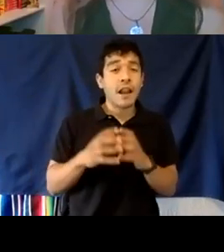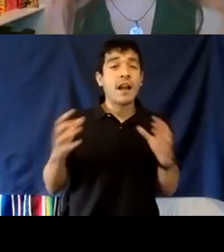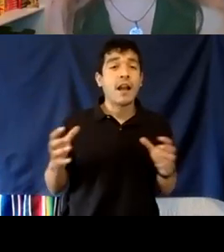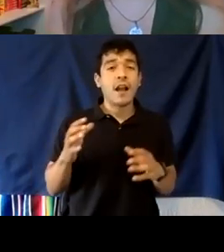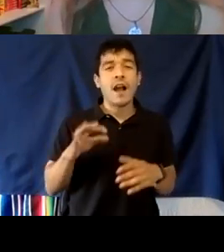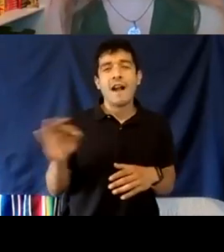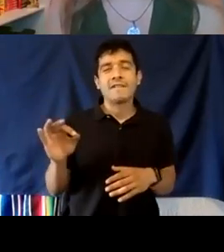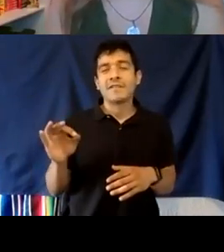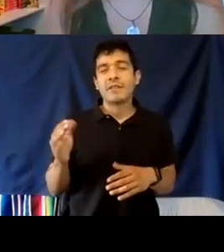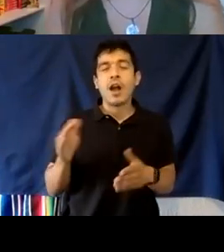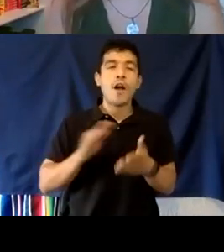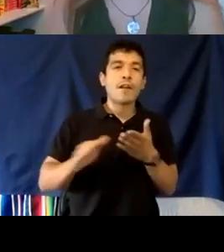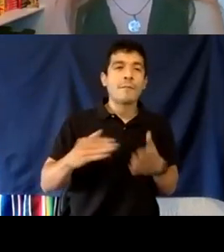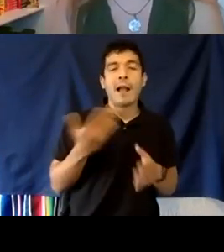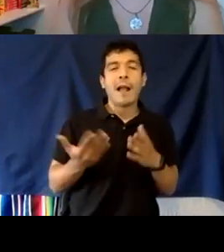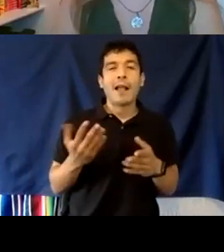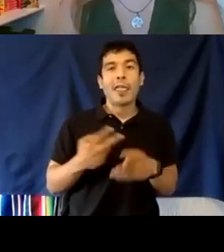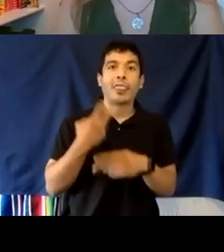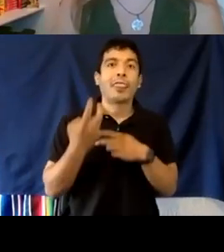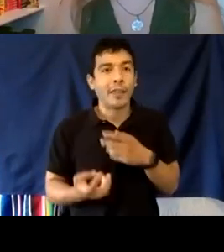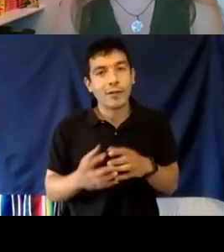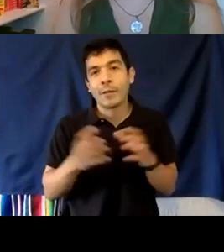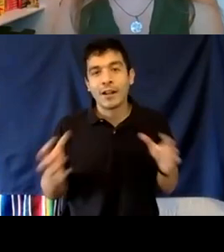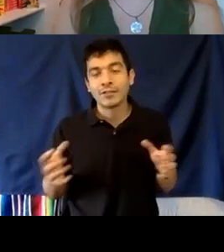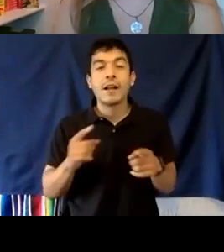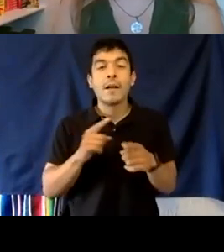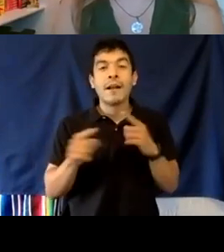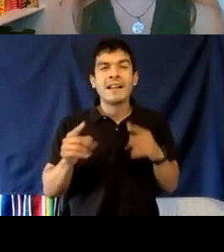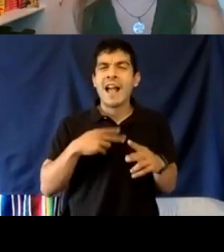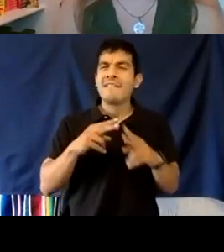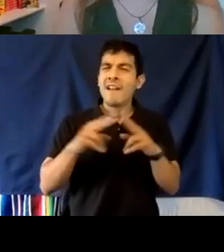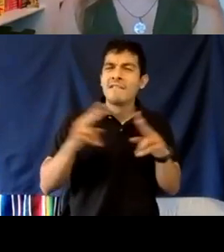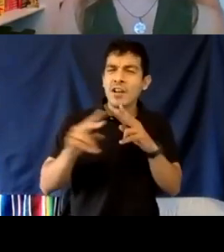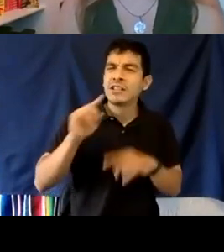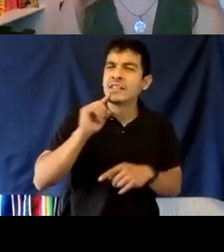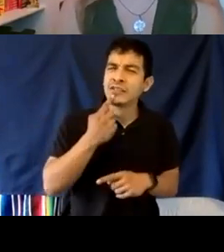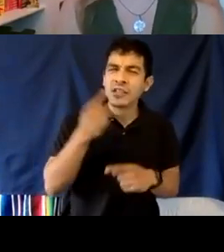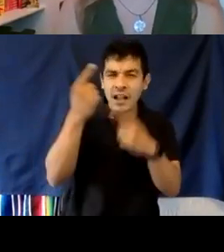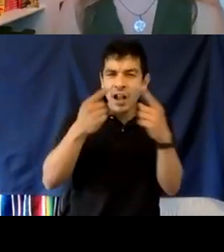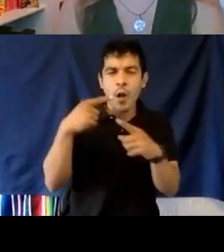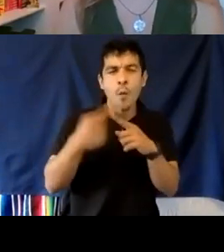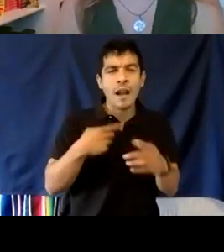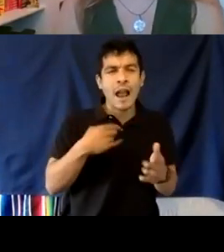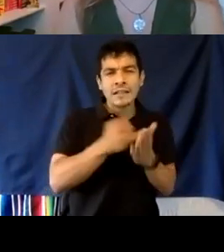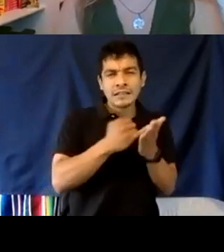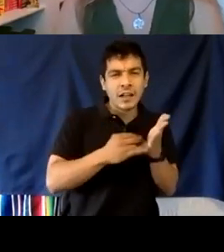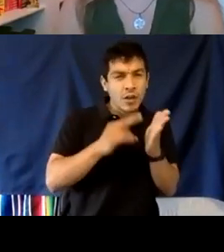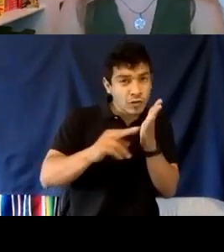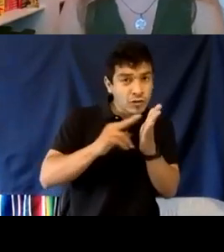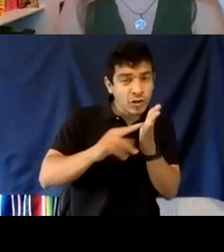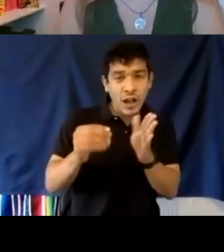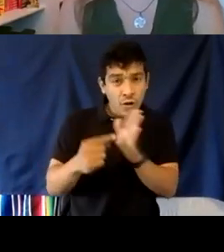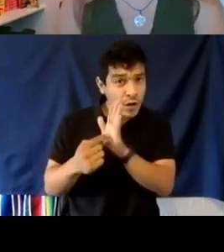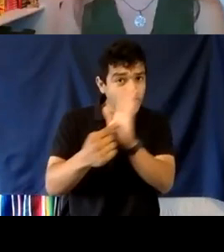forgive me, I might get geeky really quickly, but there are a lot of really, really serious considerations when designing research, and representation, of course,